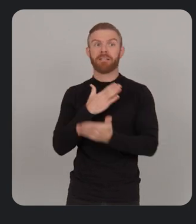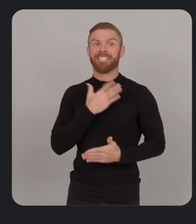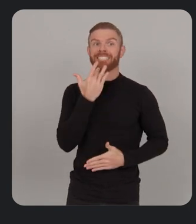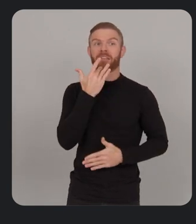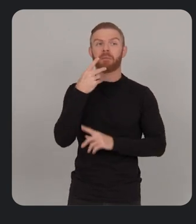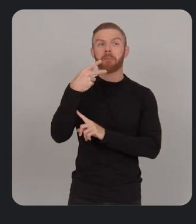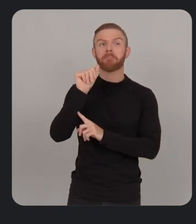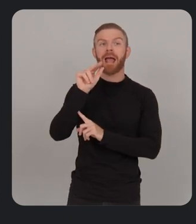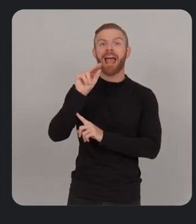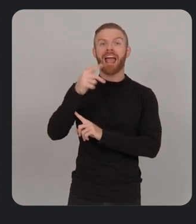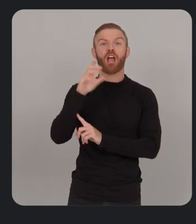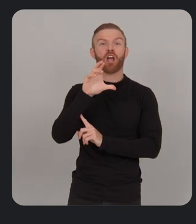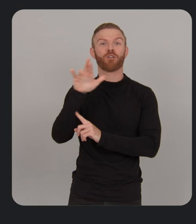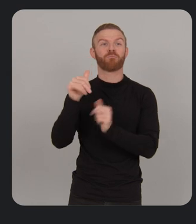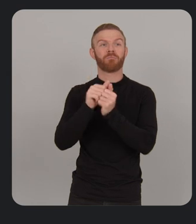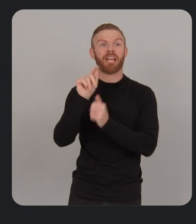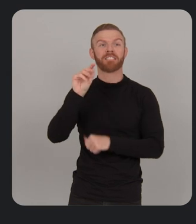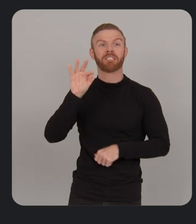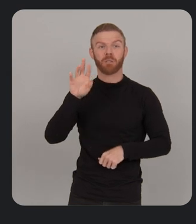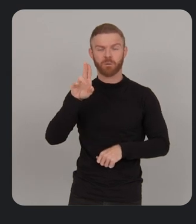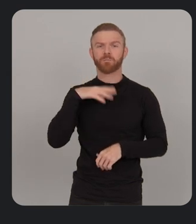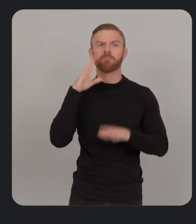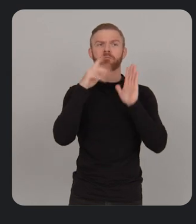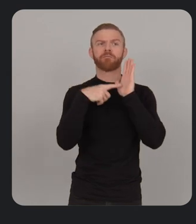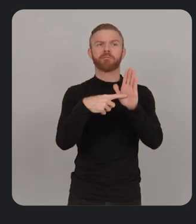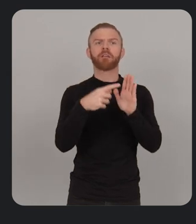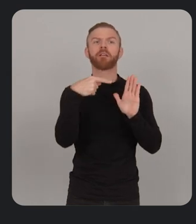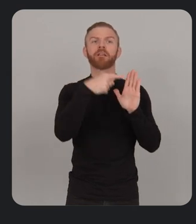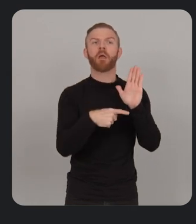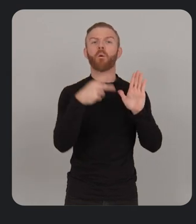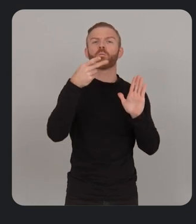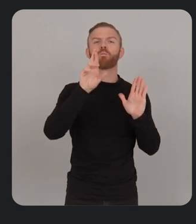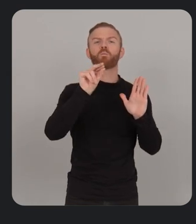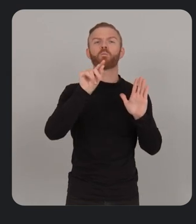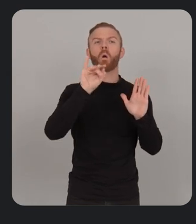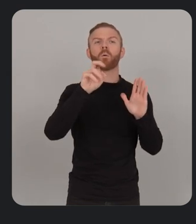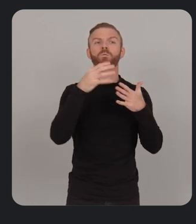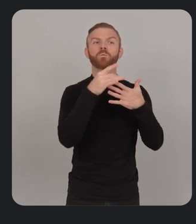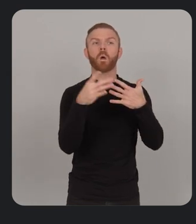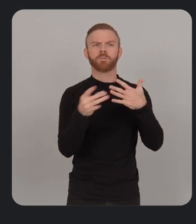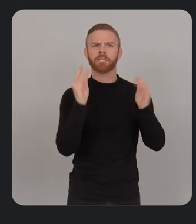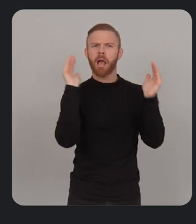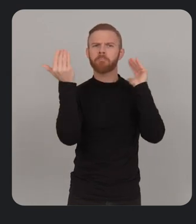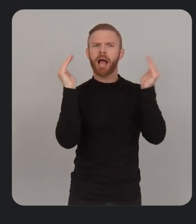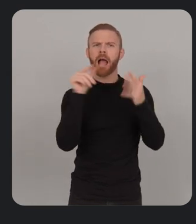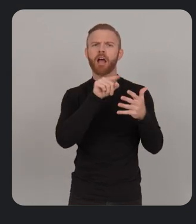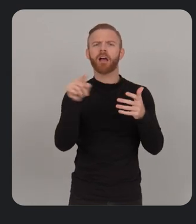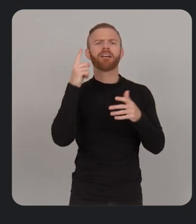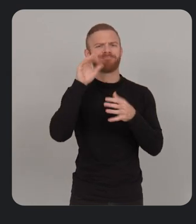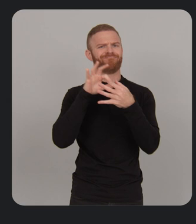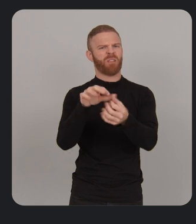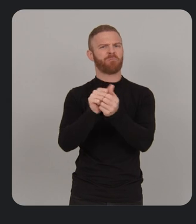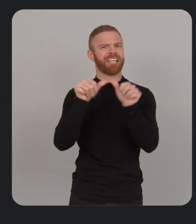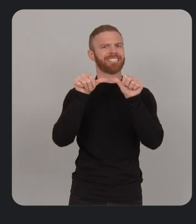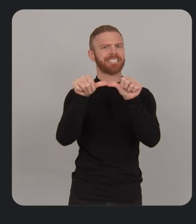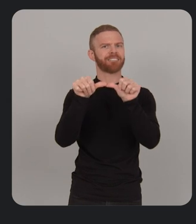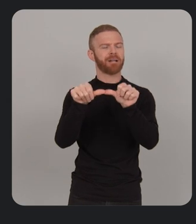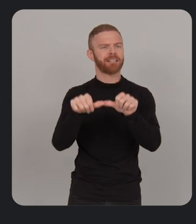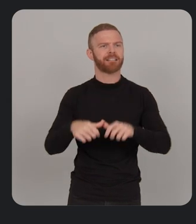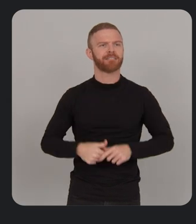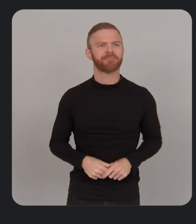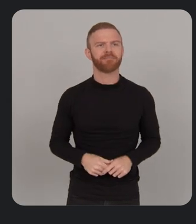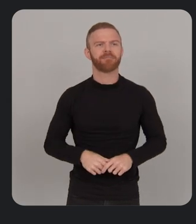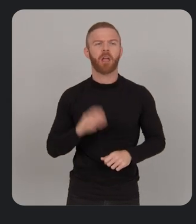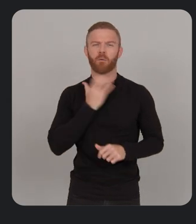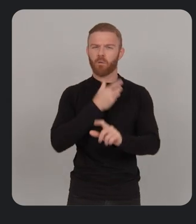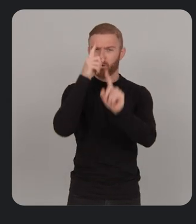my recent favorite panang curry with tofu we'll show you how this protein choice compares to others in terms of sustainability it's